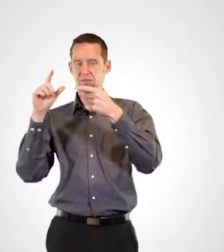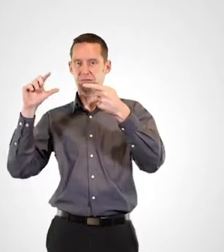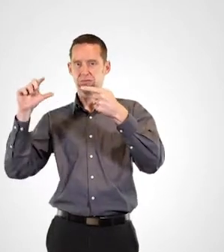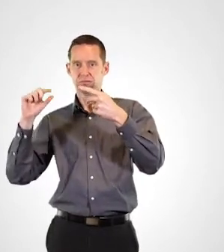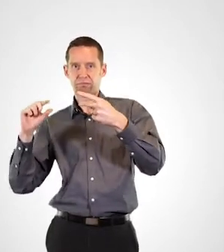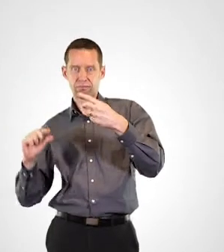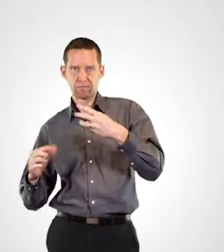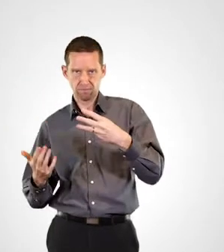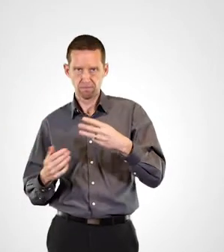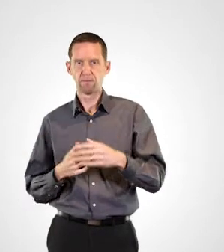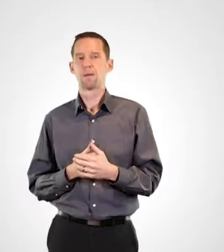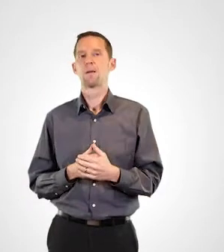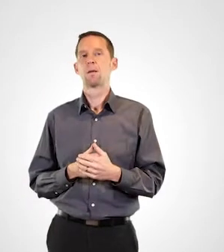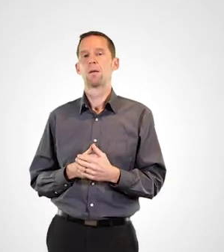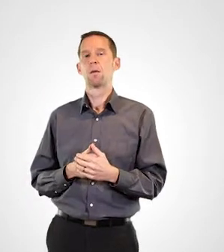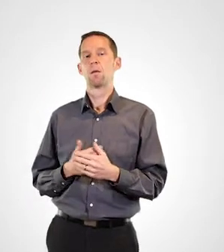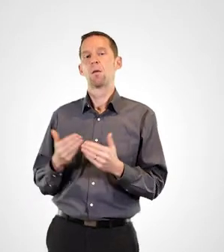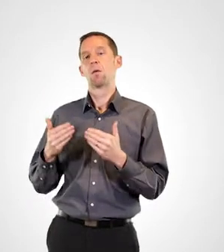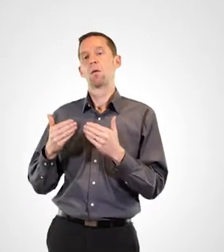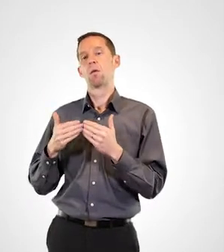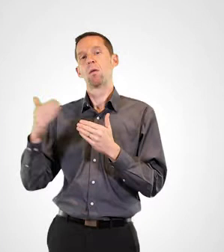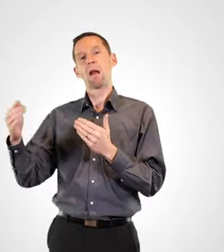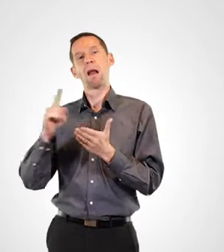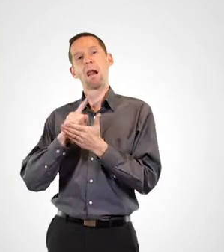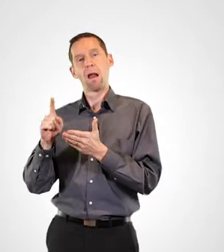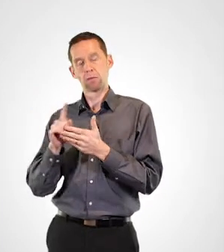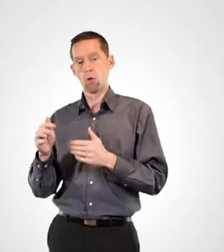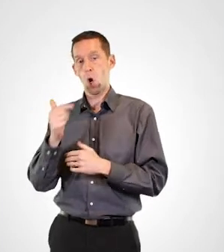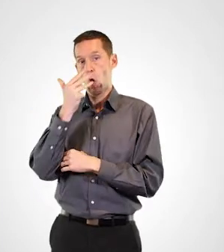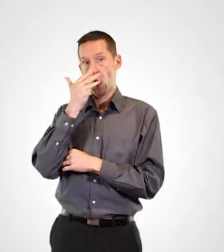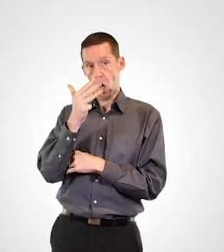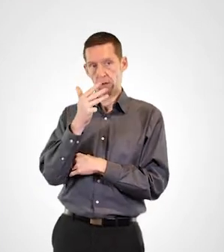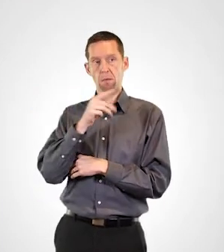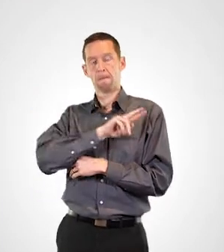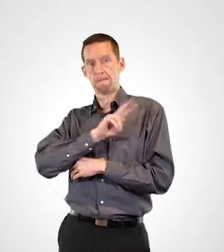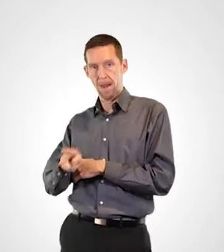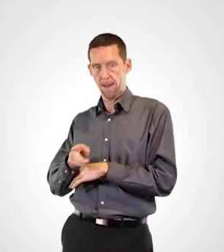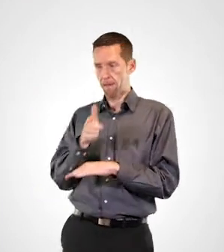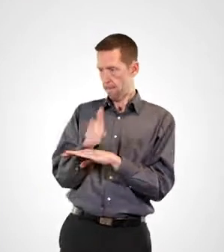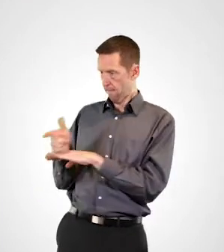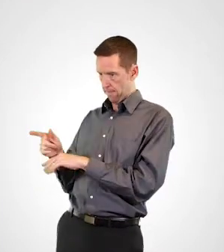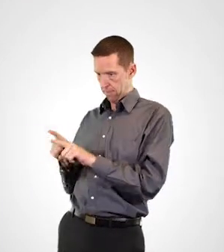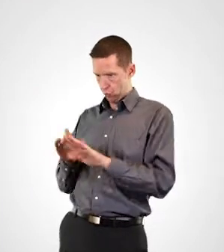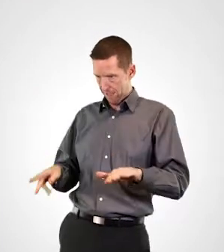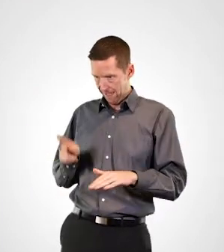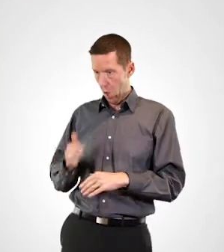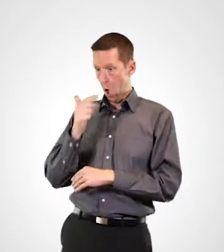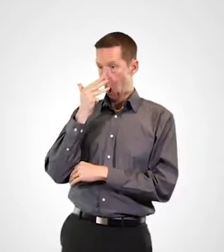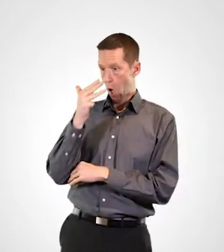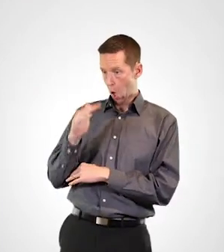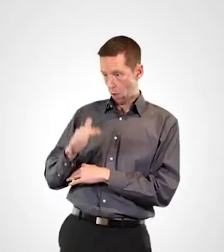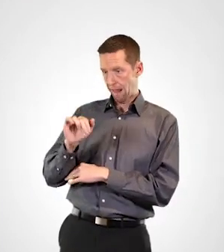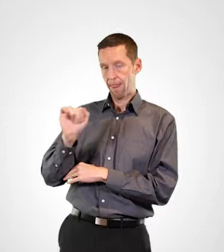of age. By age 9, they went back and they reassessed these children at age 9, and they found that children's